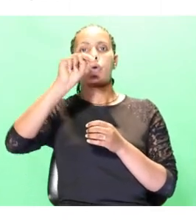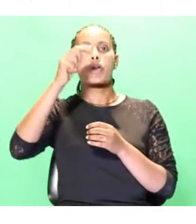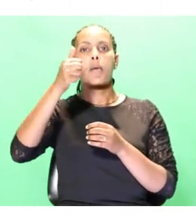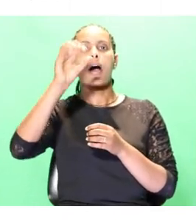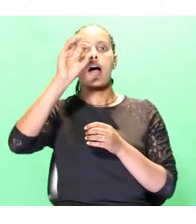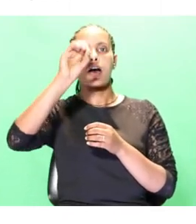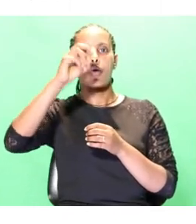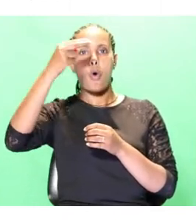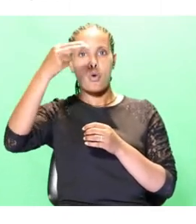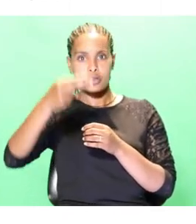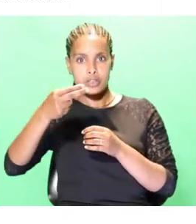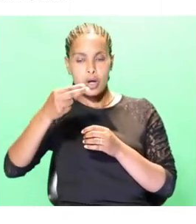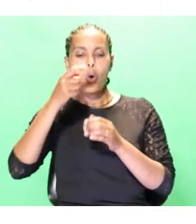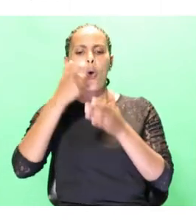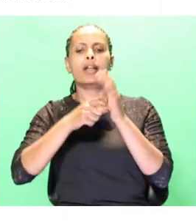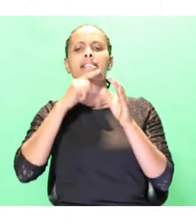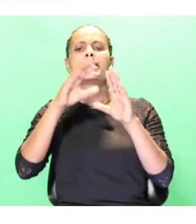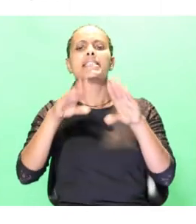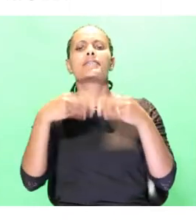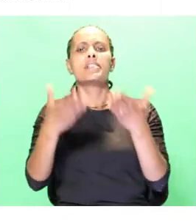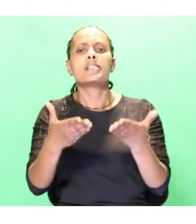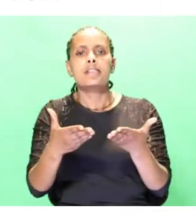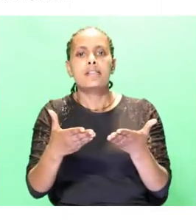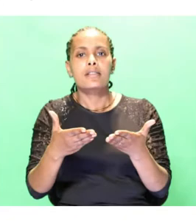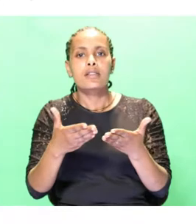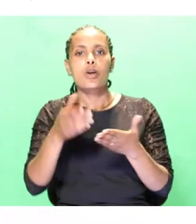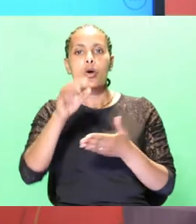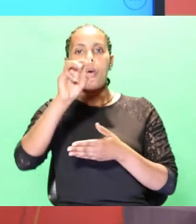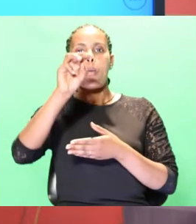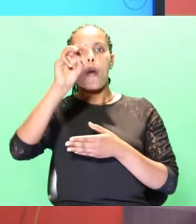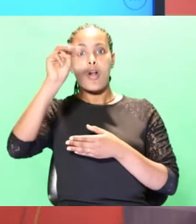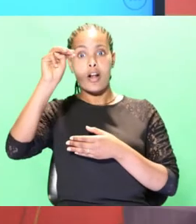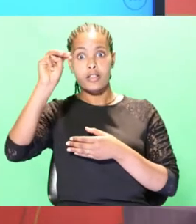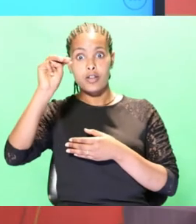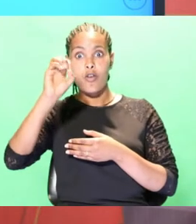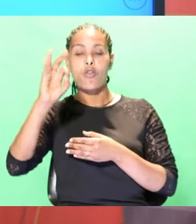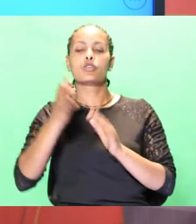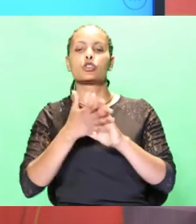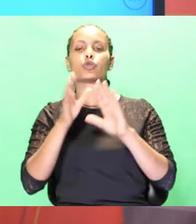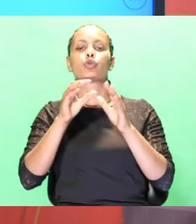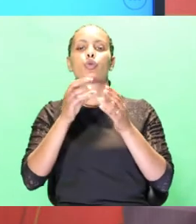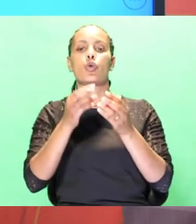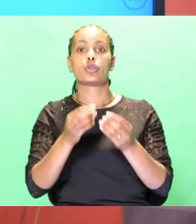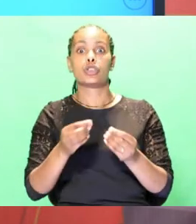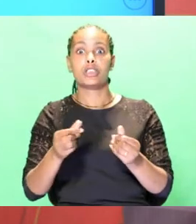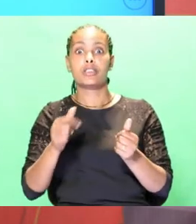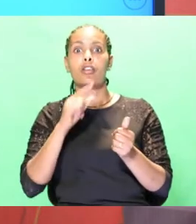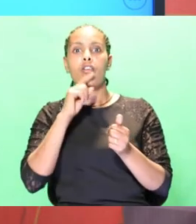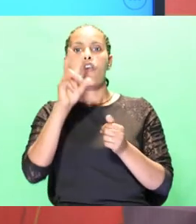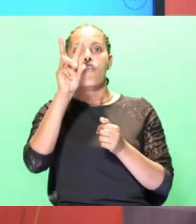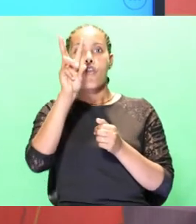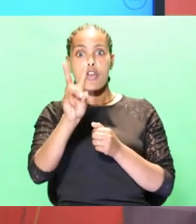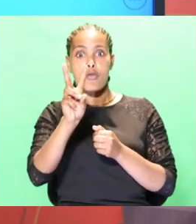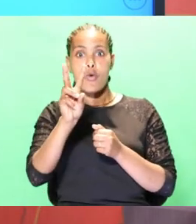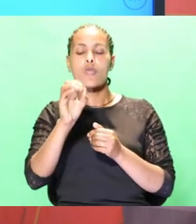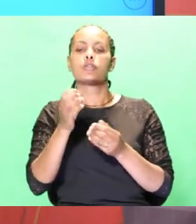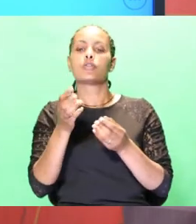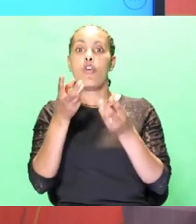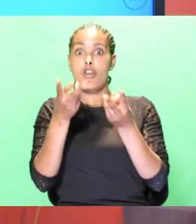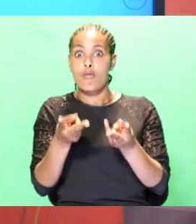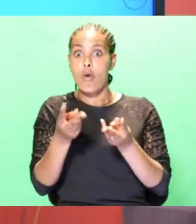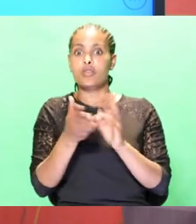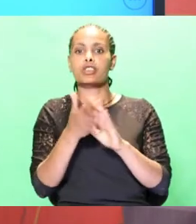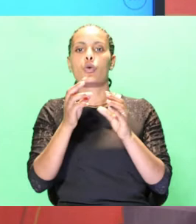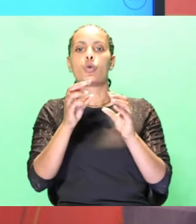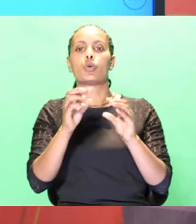hydroxide? What is given? Molarity of the solution and volume of the solution is